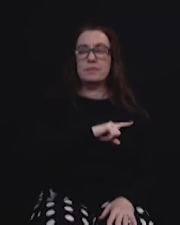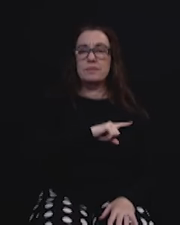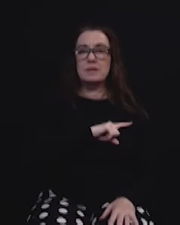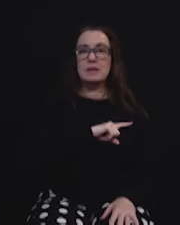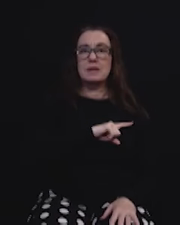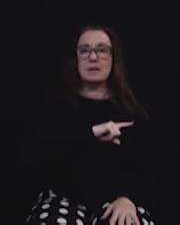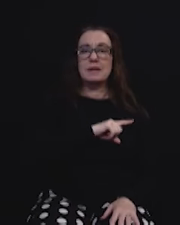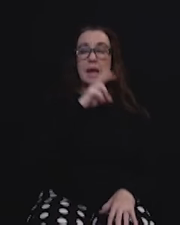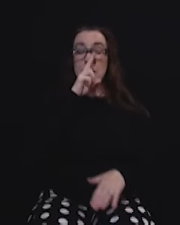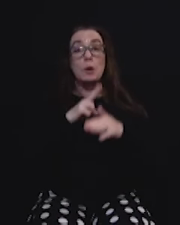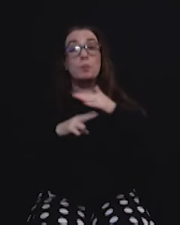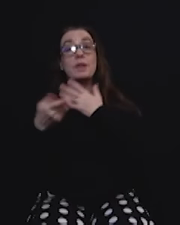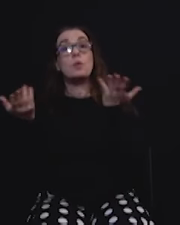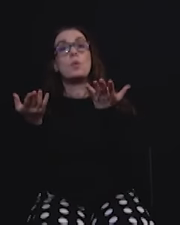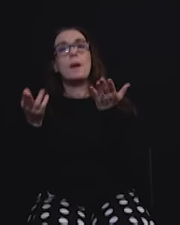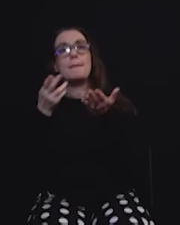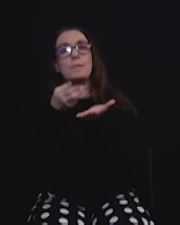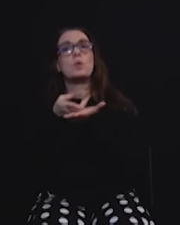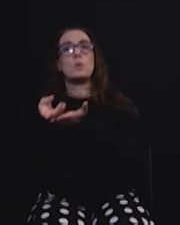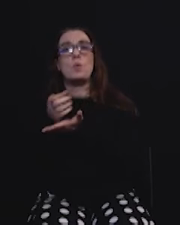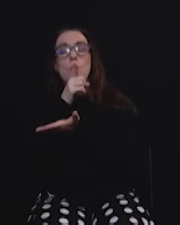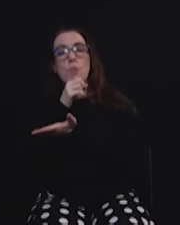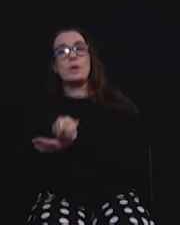And humility makes us real.